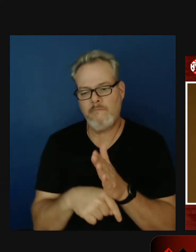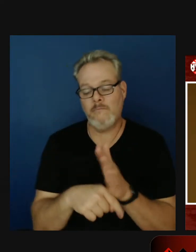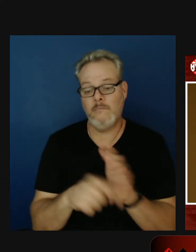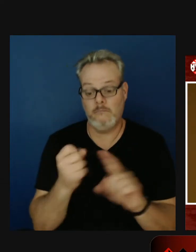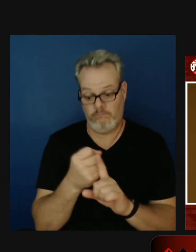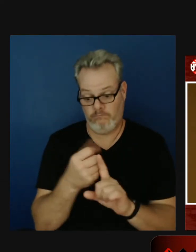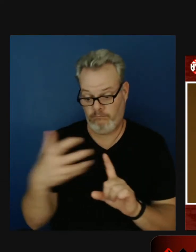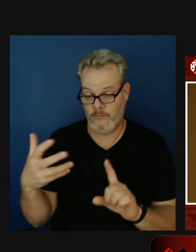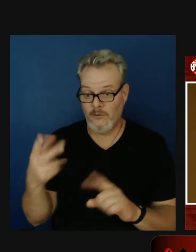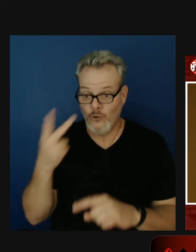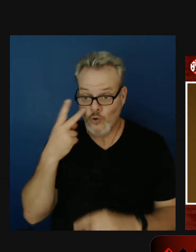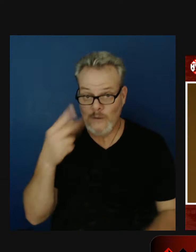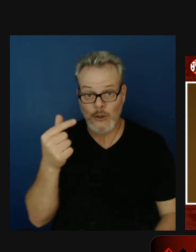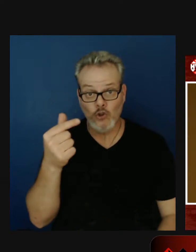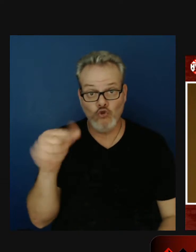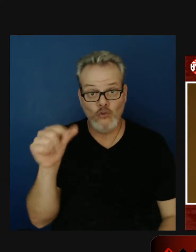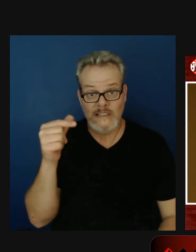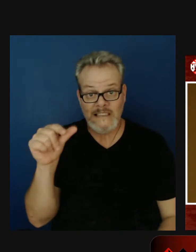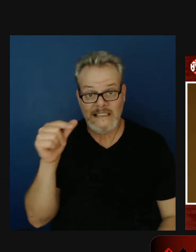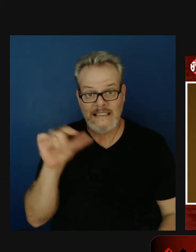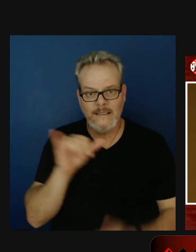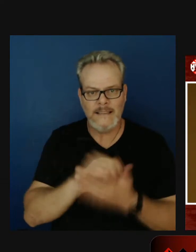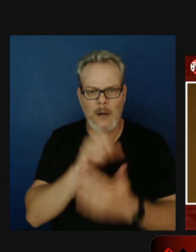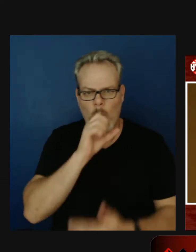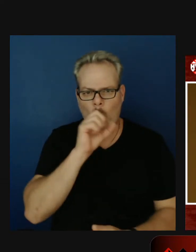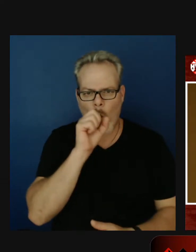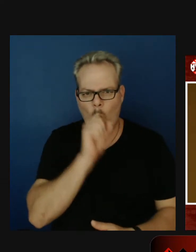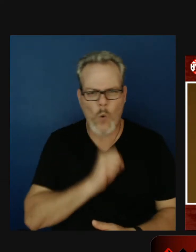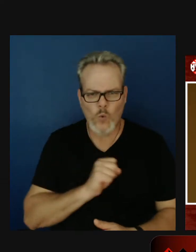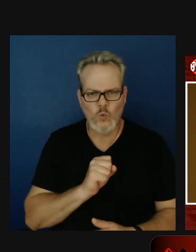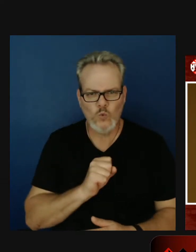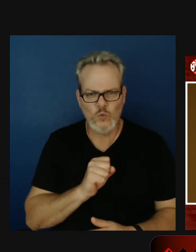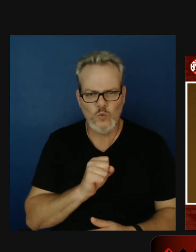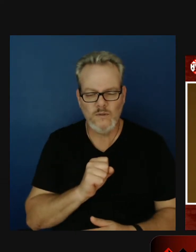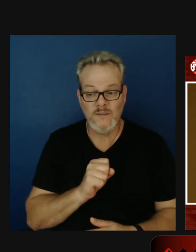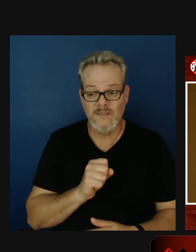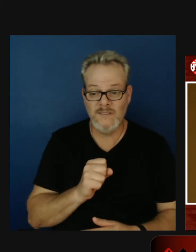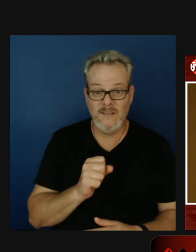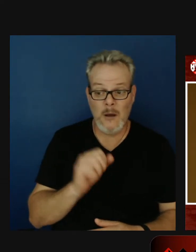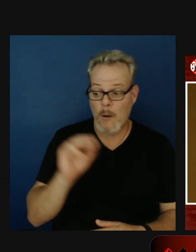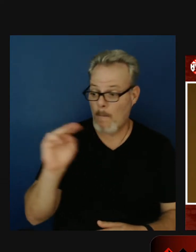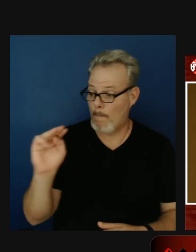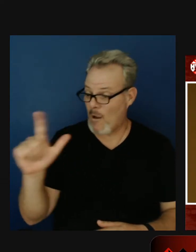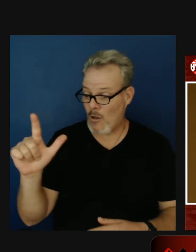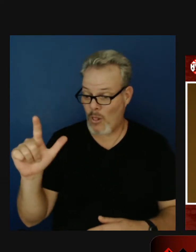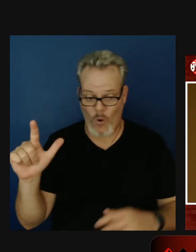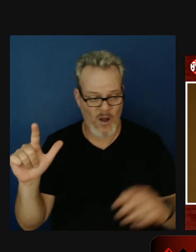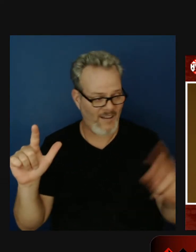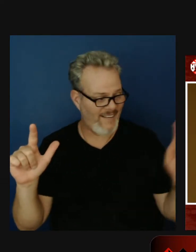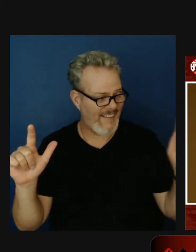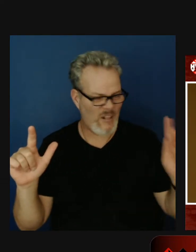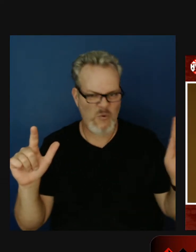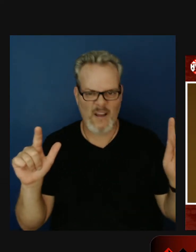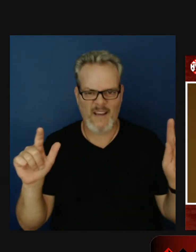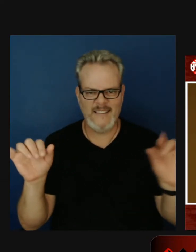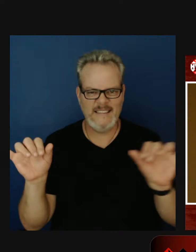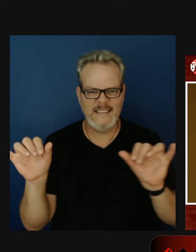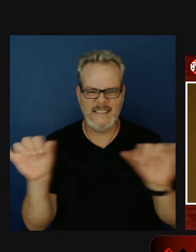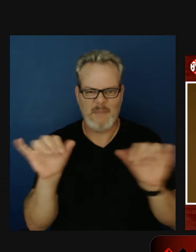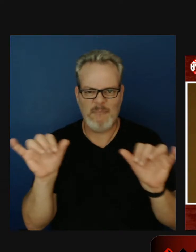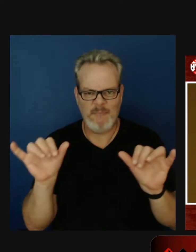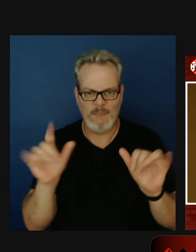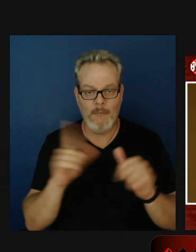greens here are kind of his older lava flows of Mauna Loa and Kilauea. He didn't differentiate. And then the